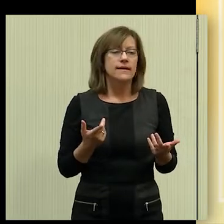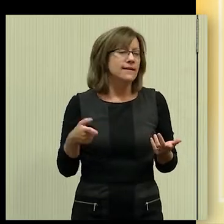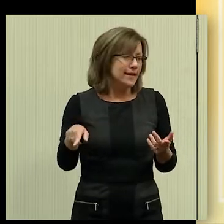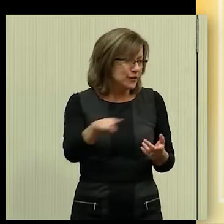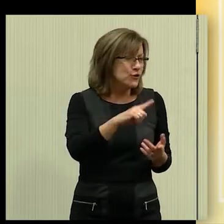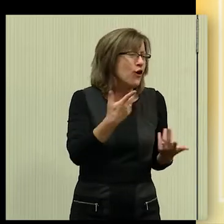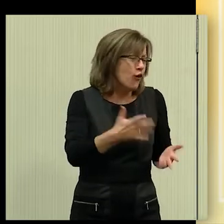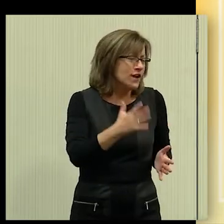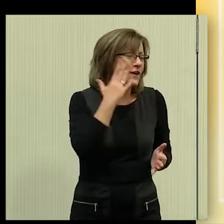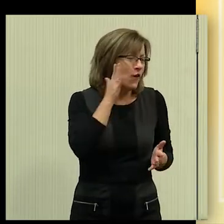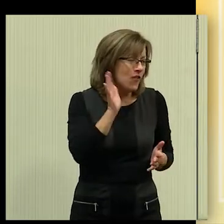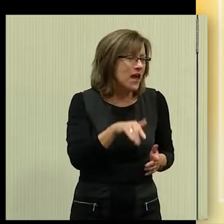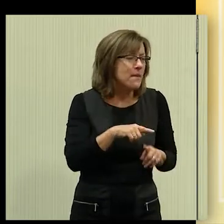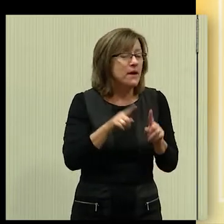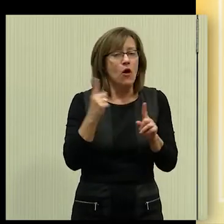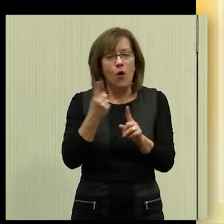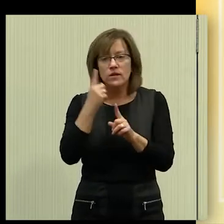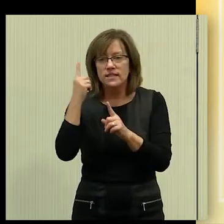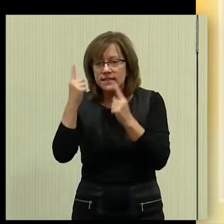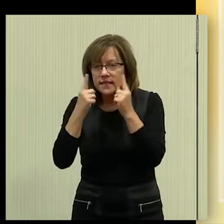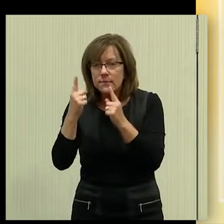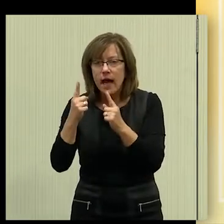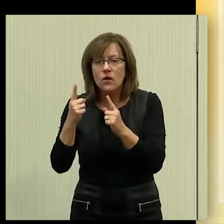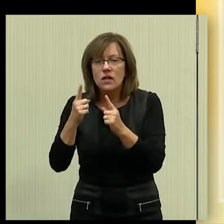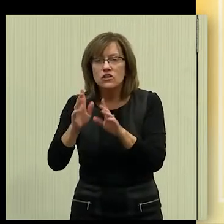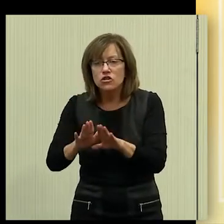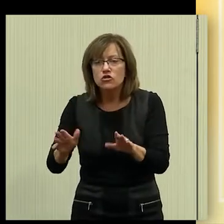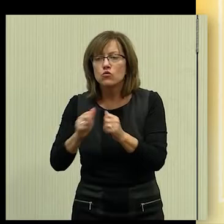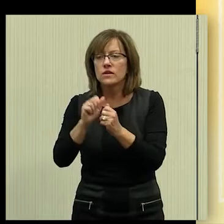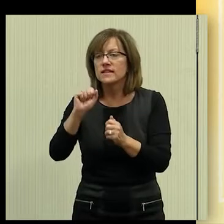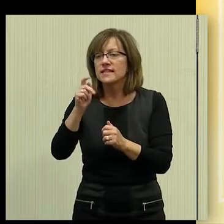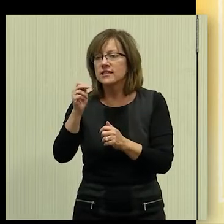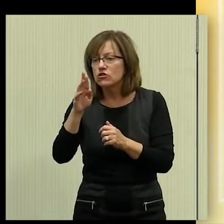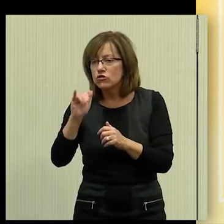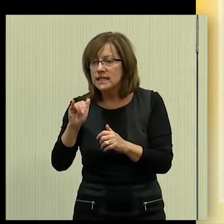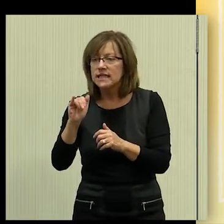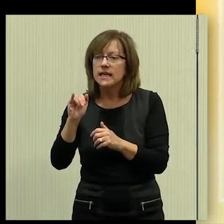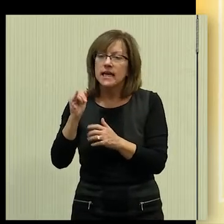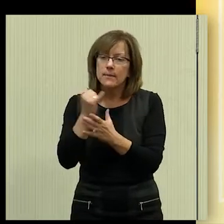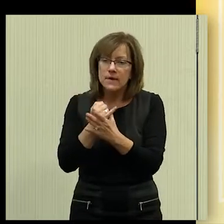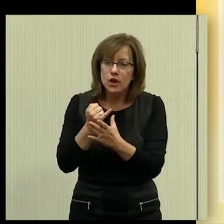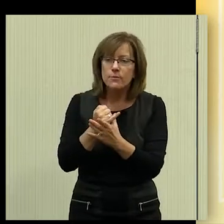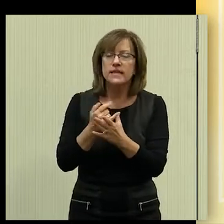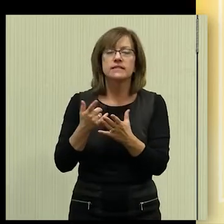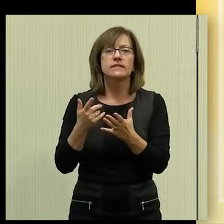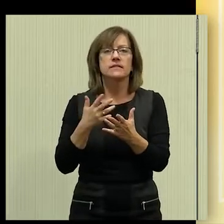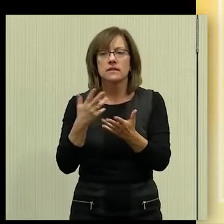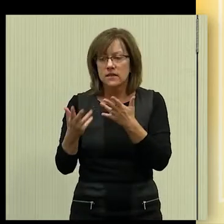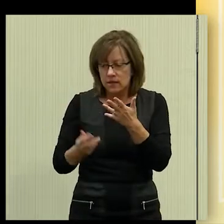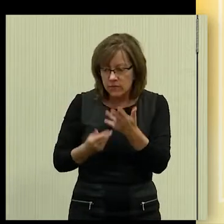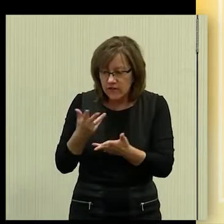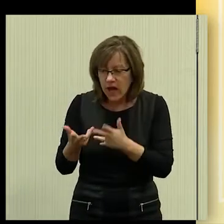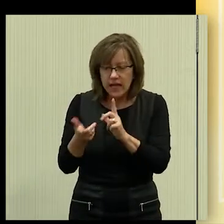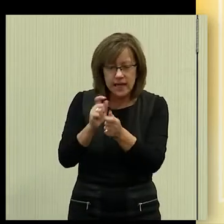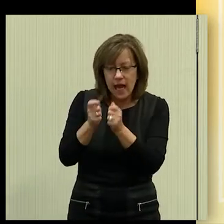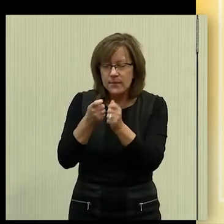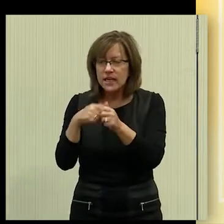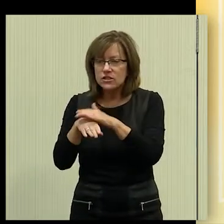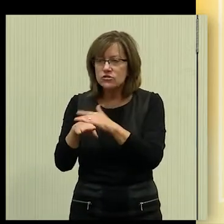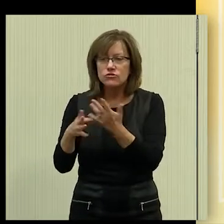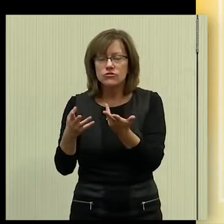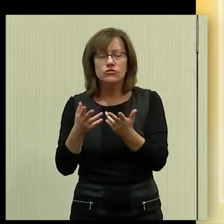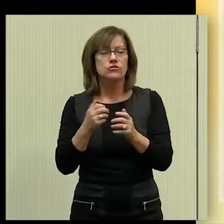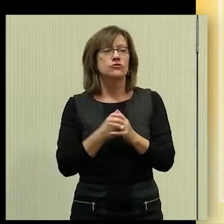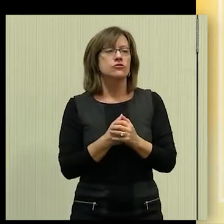guys, you're always thinking about the children with sensory impairments, right? And considering the needs of them within any given environment. And then how can an